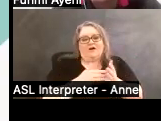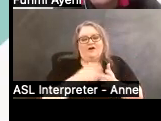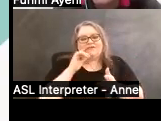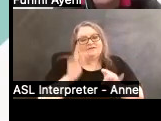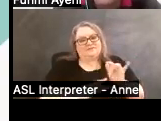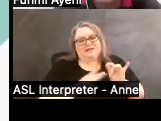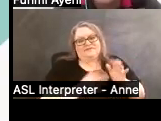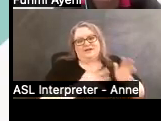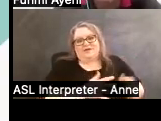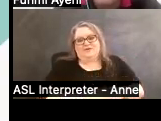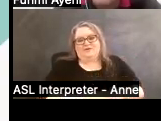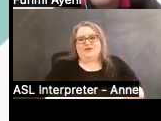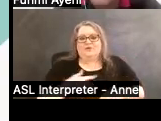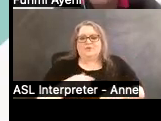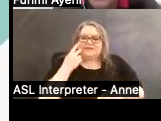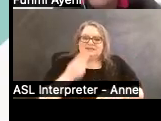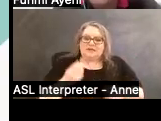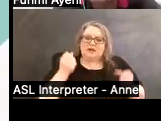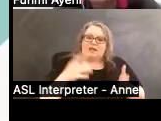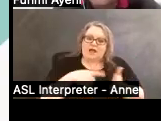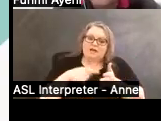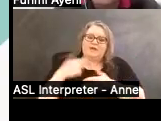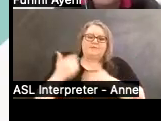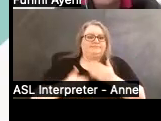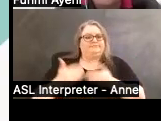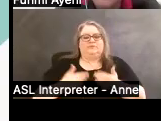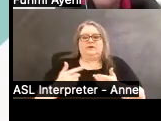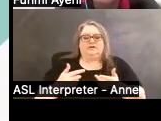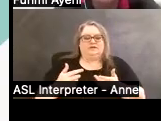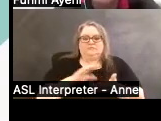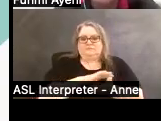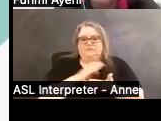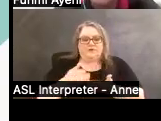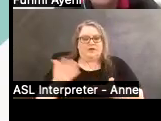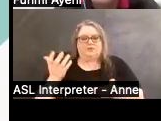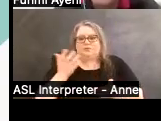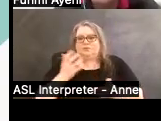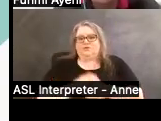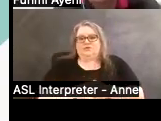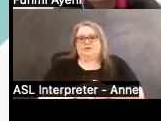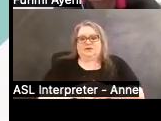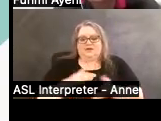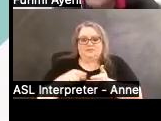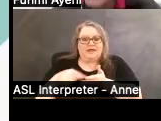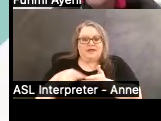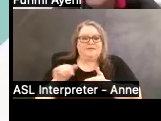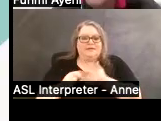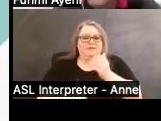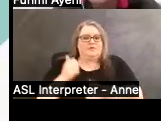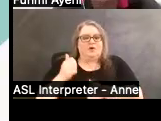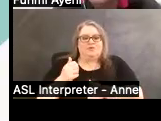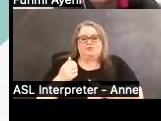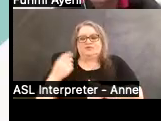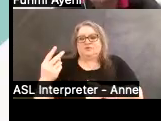we see that there were a lot of payments being processed, the sheer volume of payments that mostly two